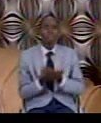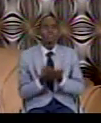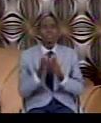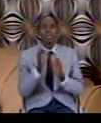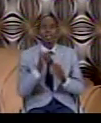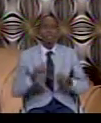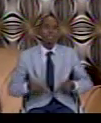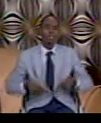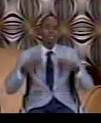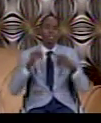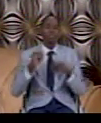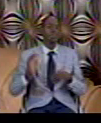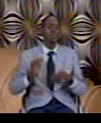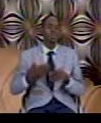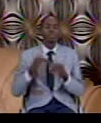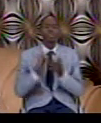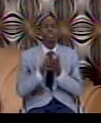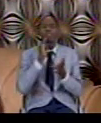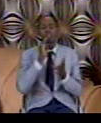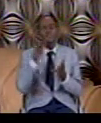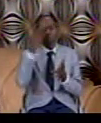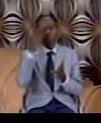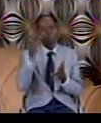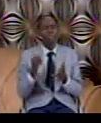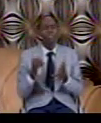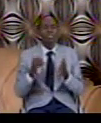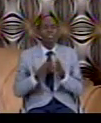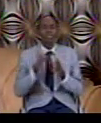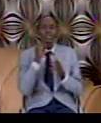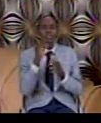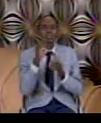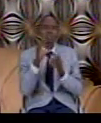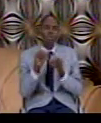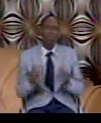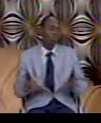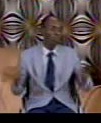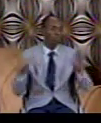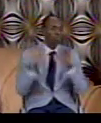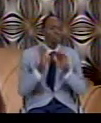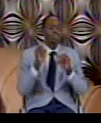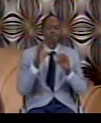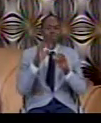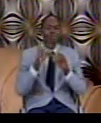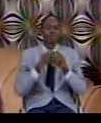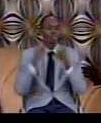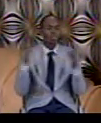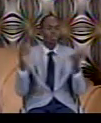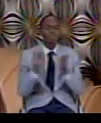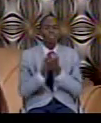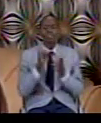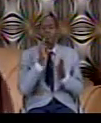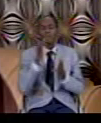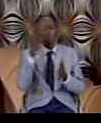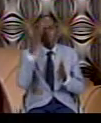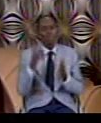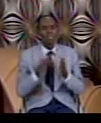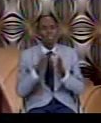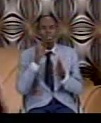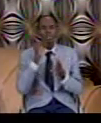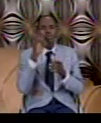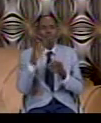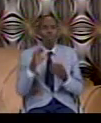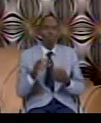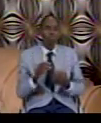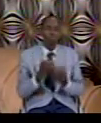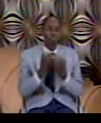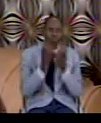living soul. That's why it's so worthy. That's why it's so great. That's why it's so precious. It